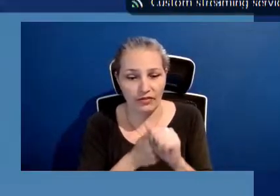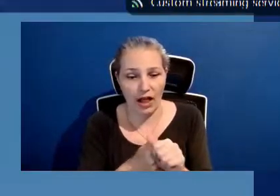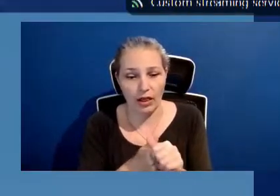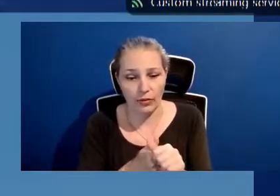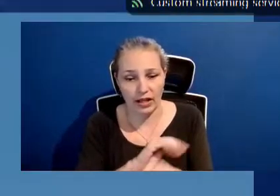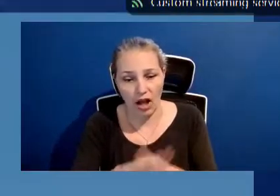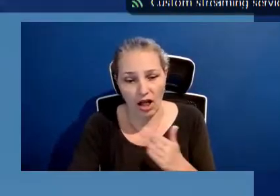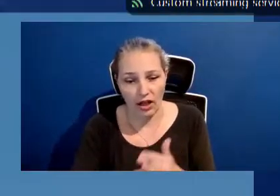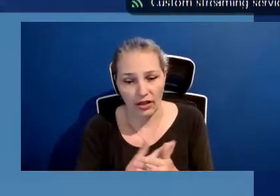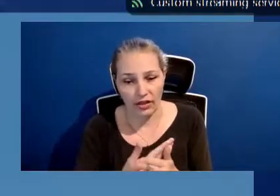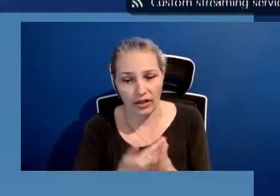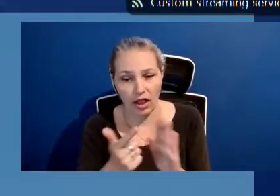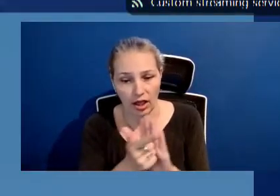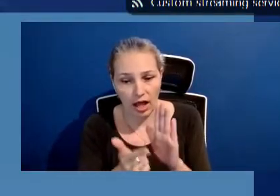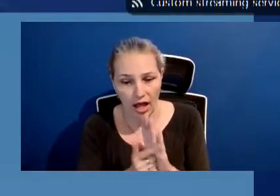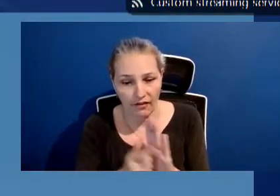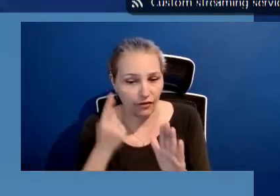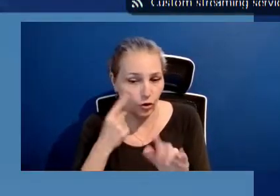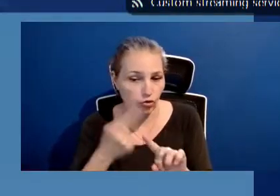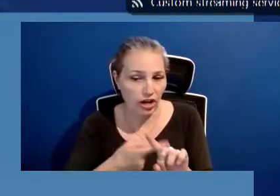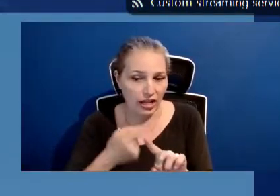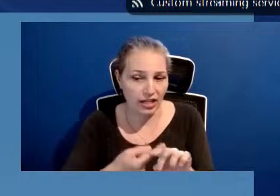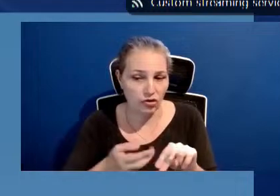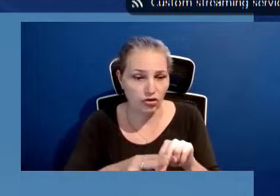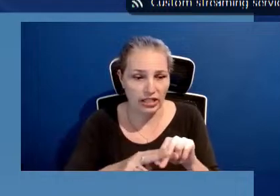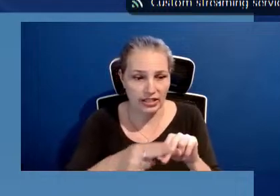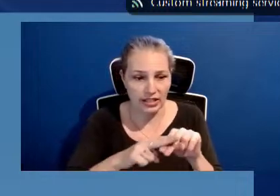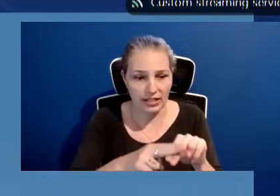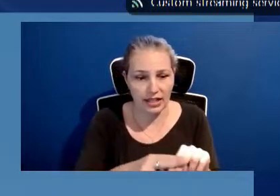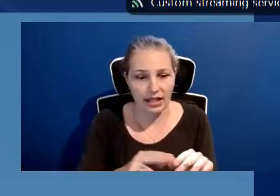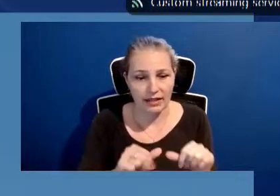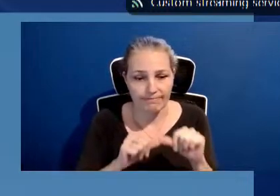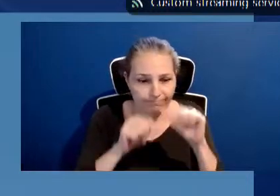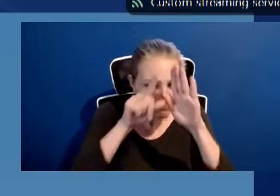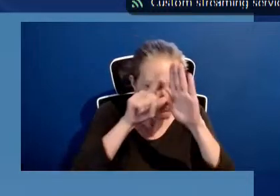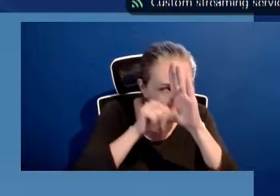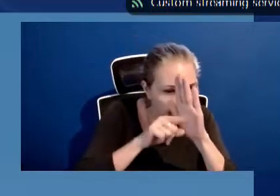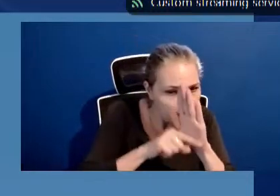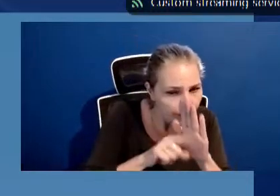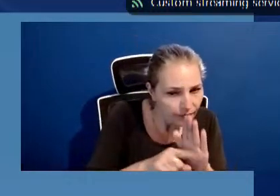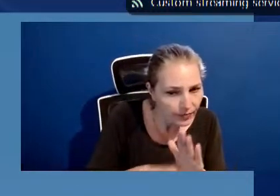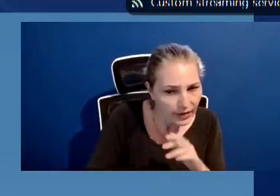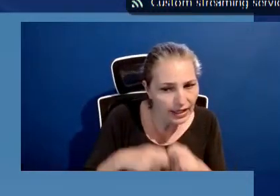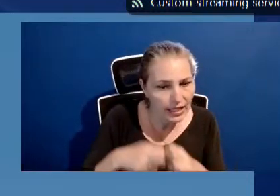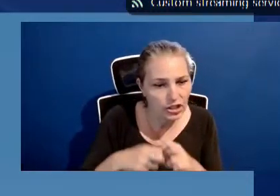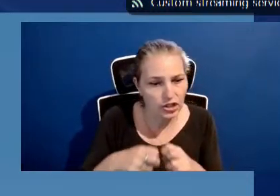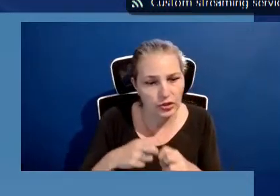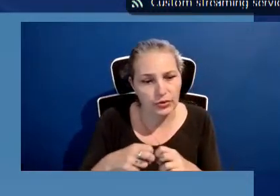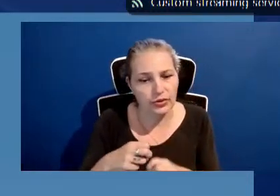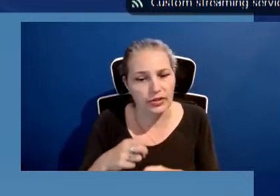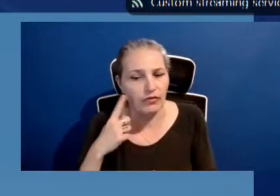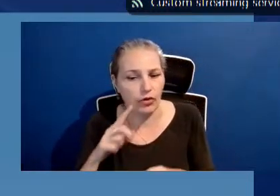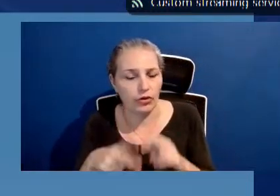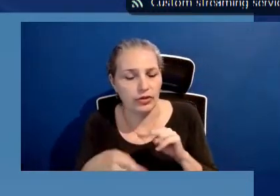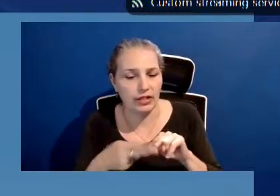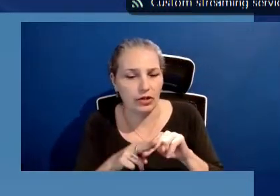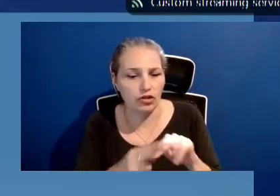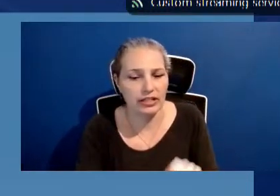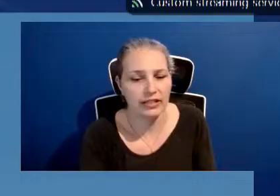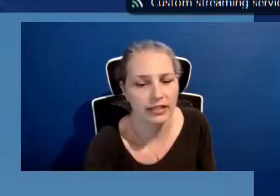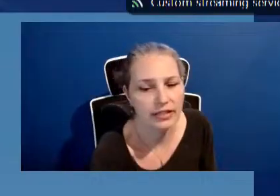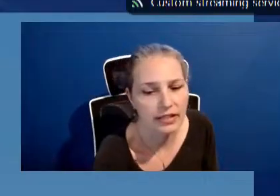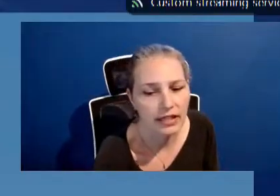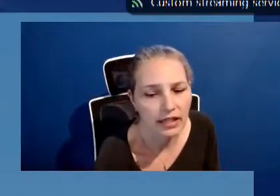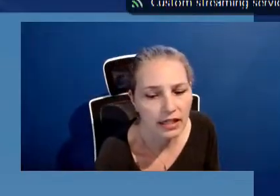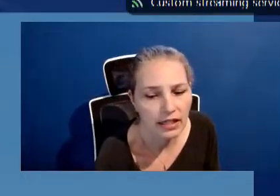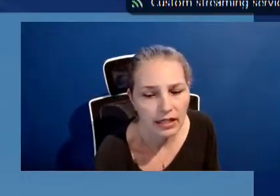And if not, we'll work with our partners in law enforcement and prosecuting agencies to hold those who choose to